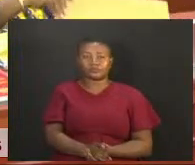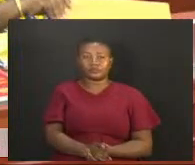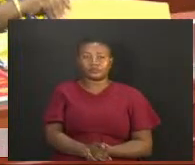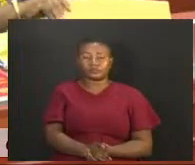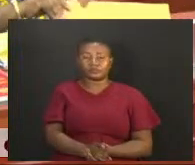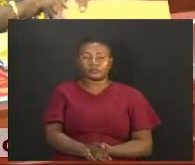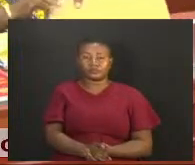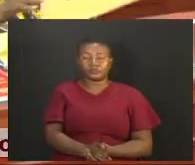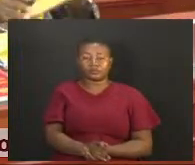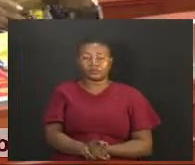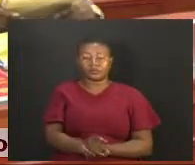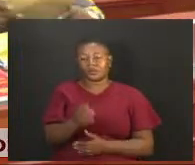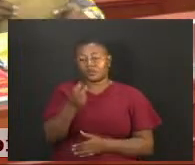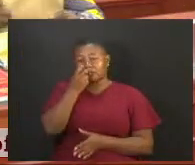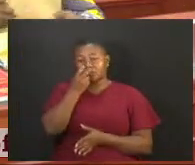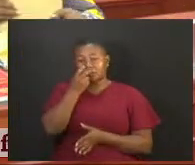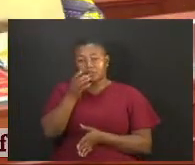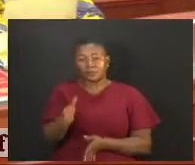Mr. Speaker,